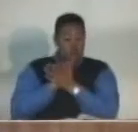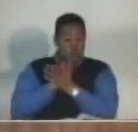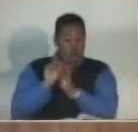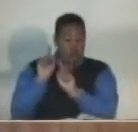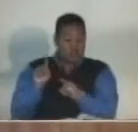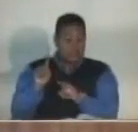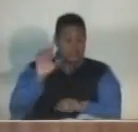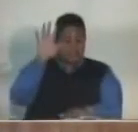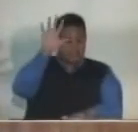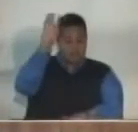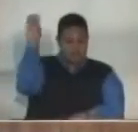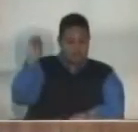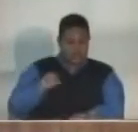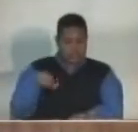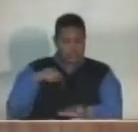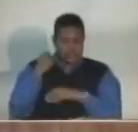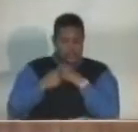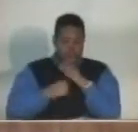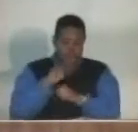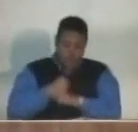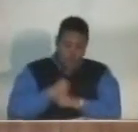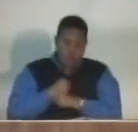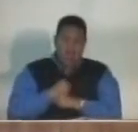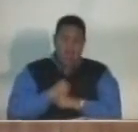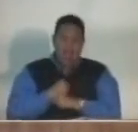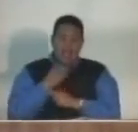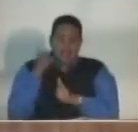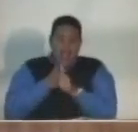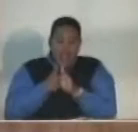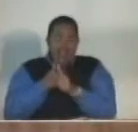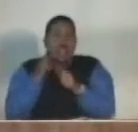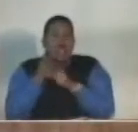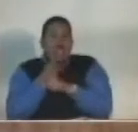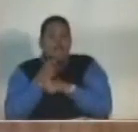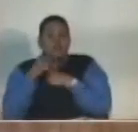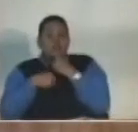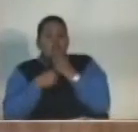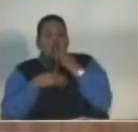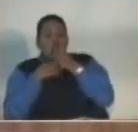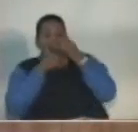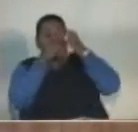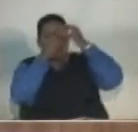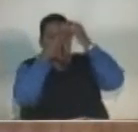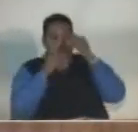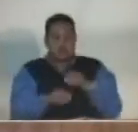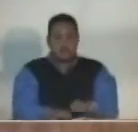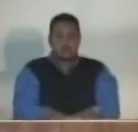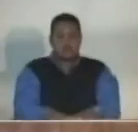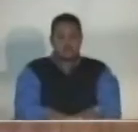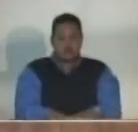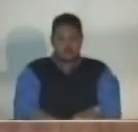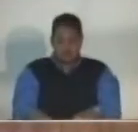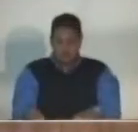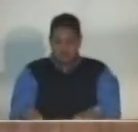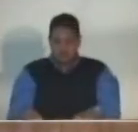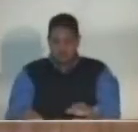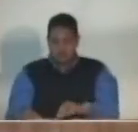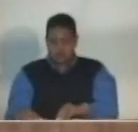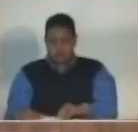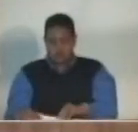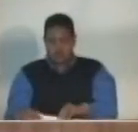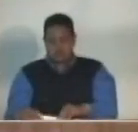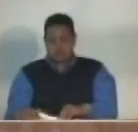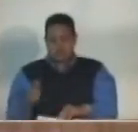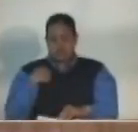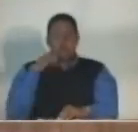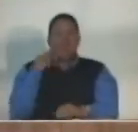at least 5% this year and each succeeding year. We have to increase school, we have to